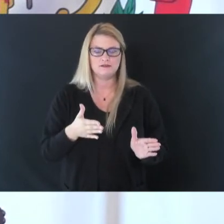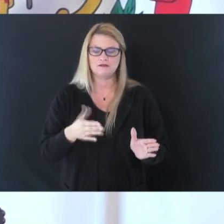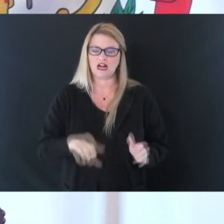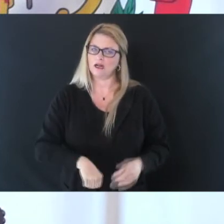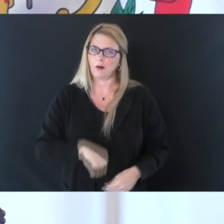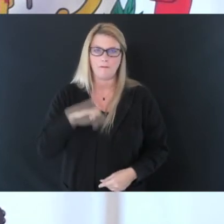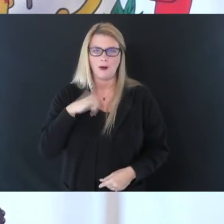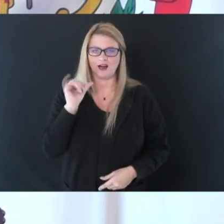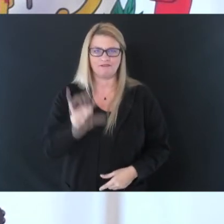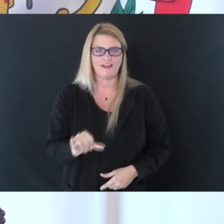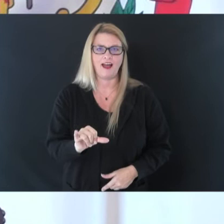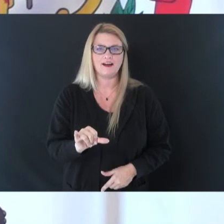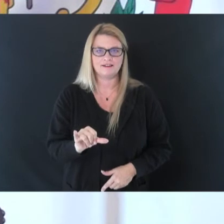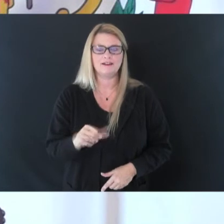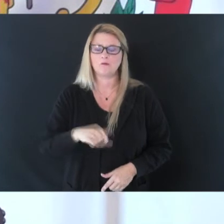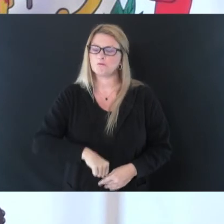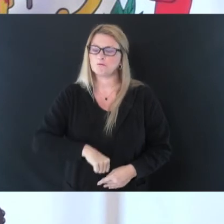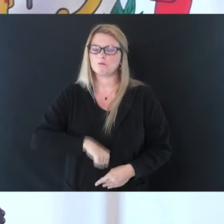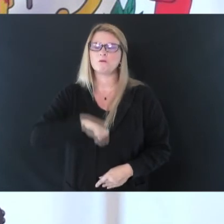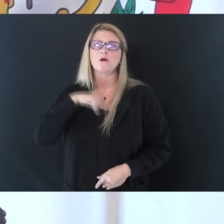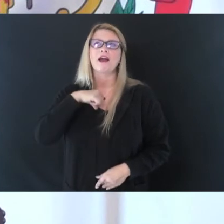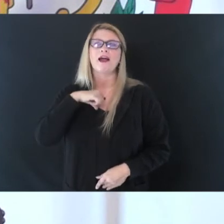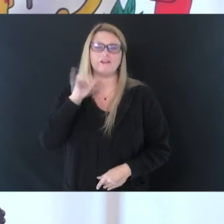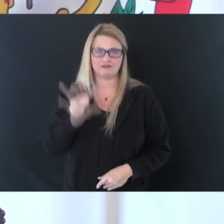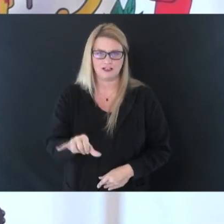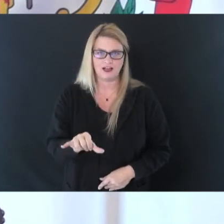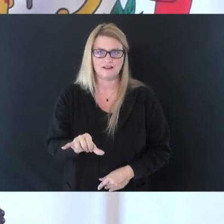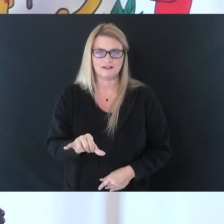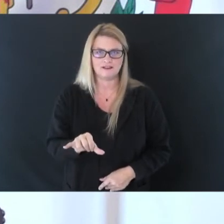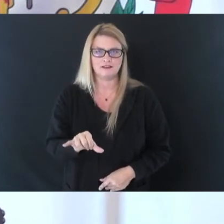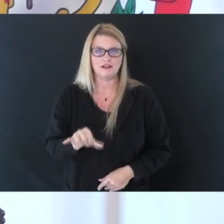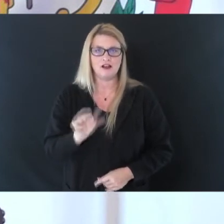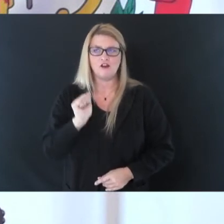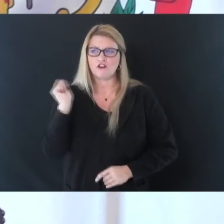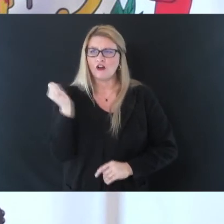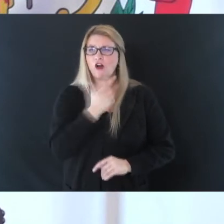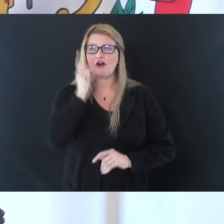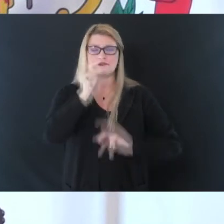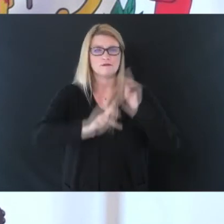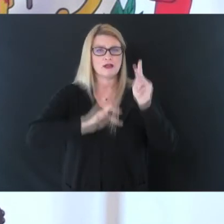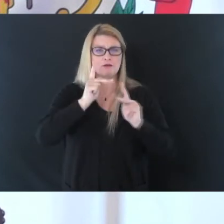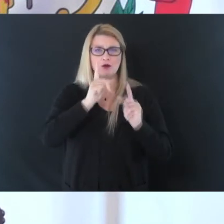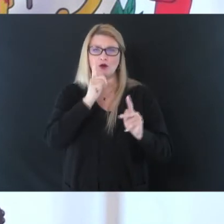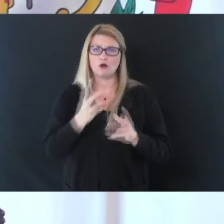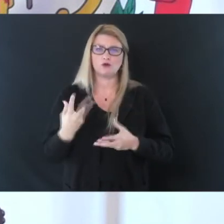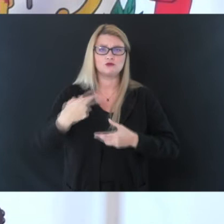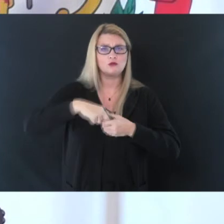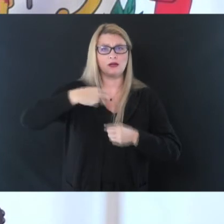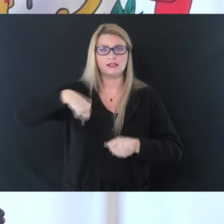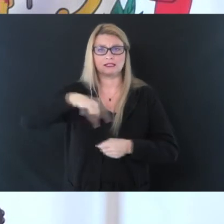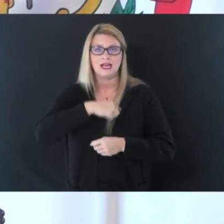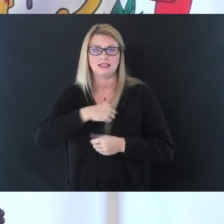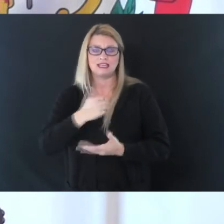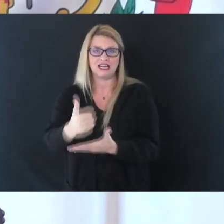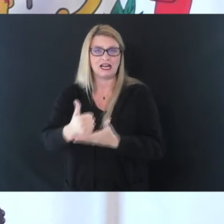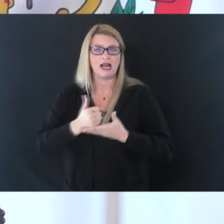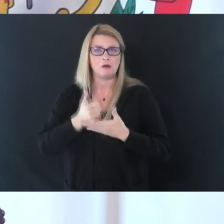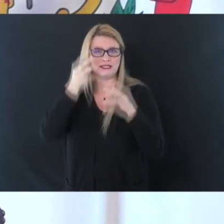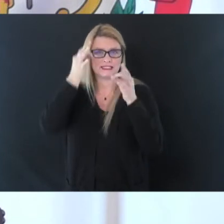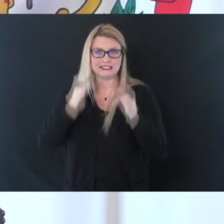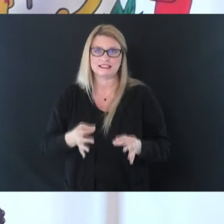proud of all those that put in the licks and decided and helped us decide